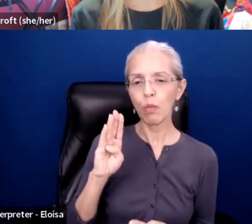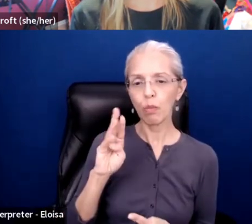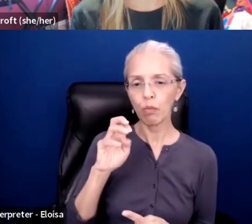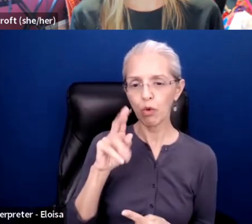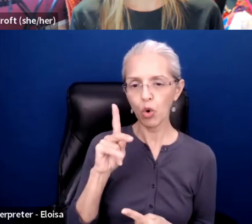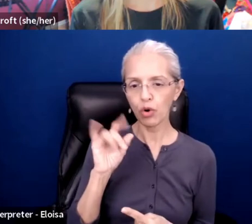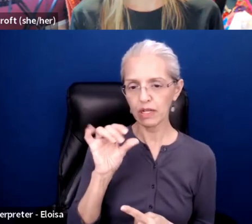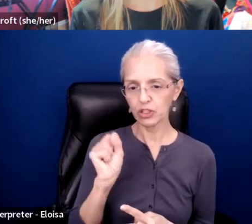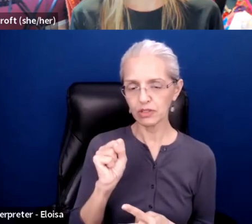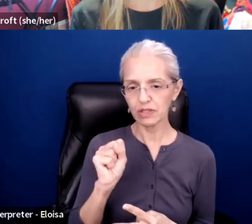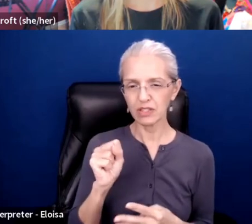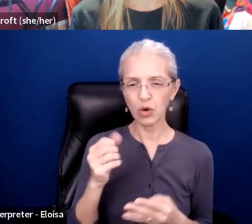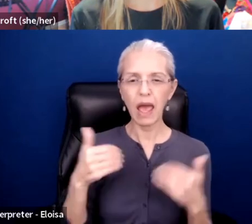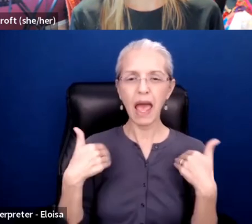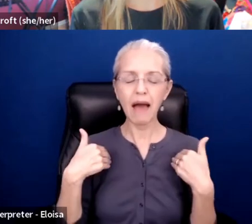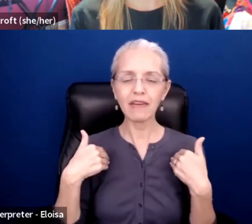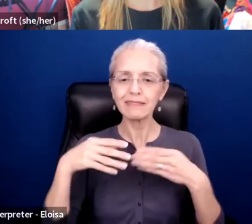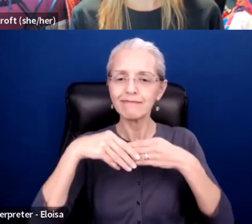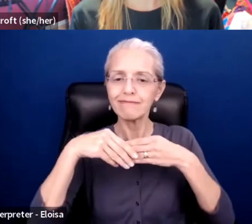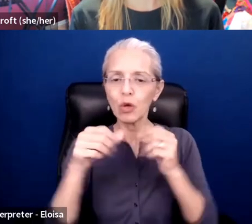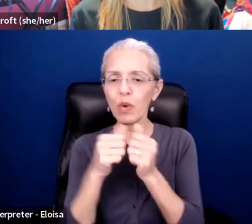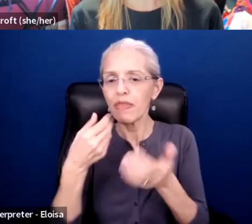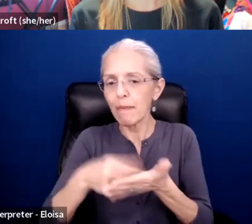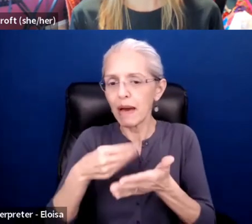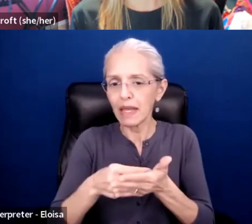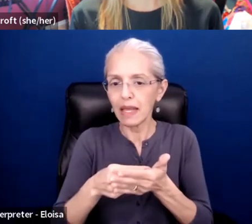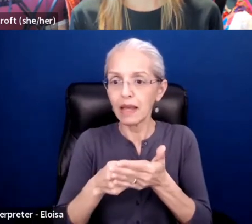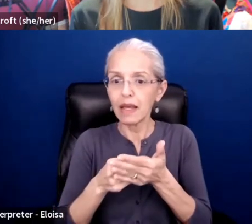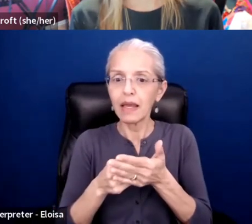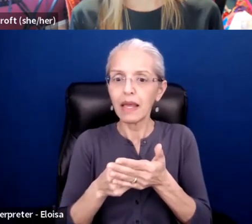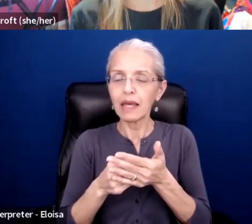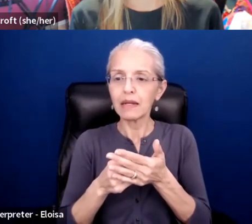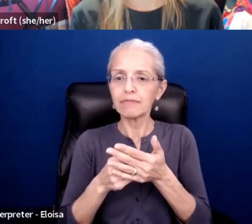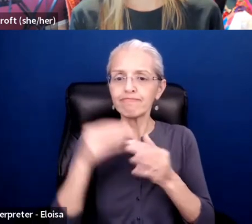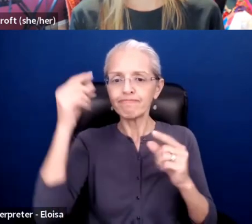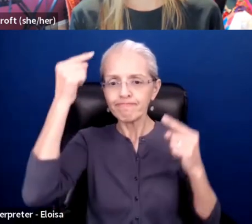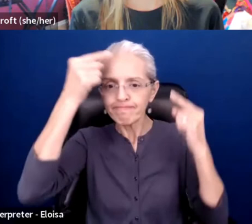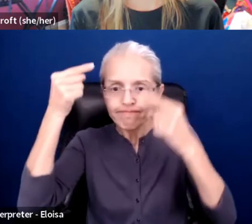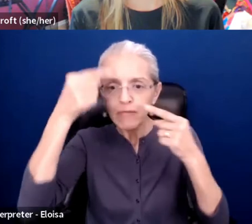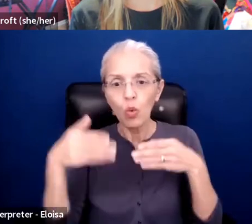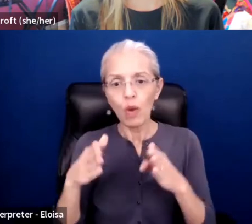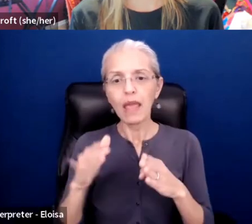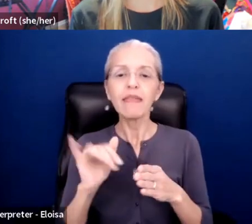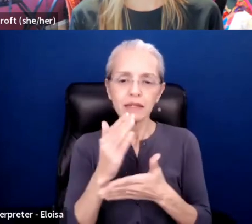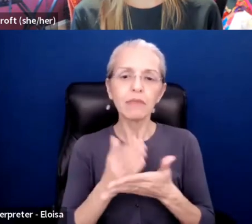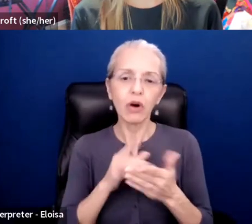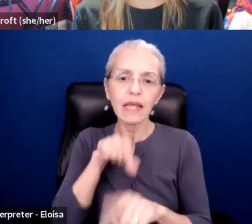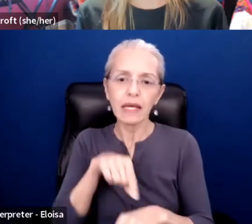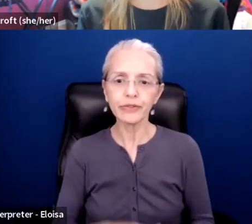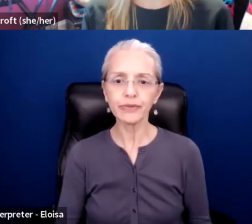money in a meaningful, mindful way, I think is part of the answer.